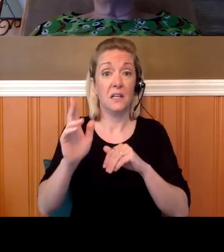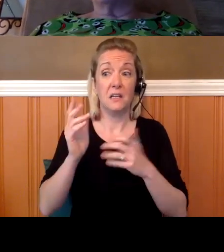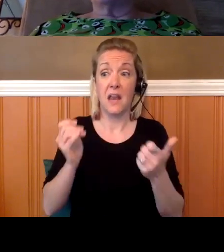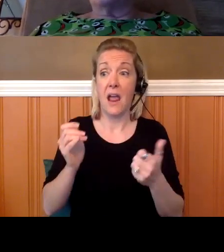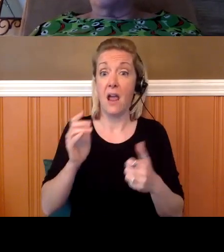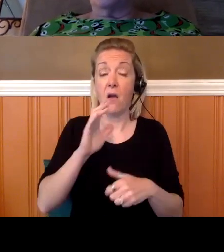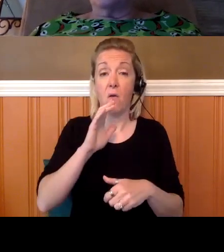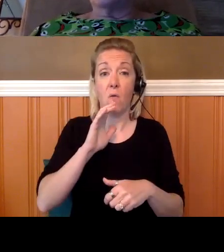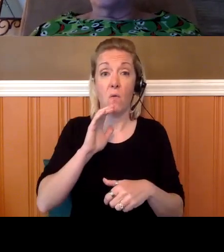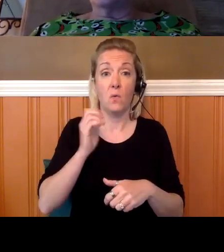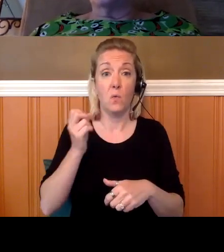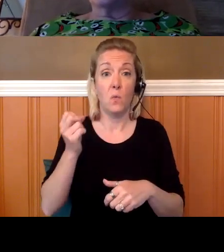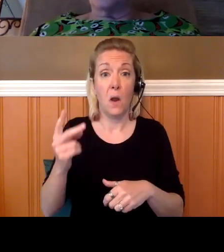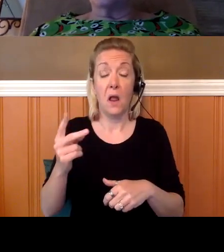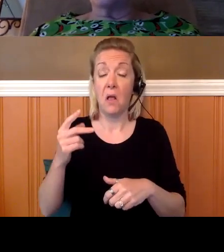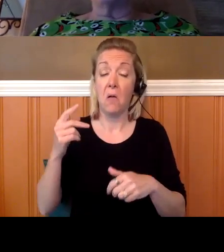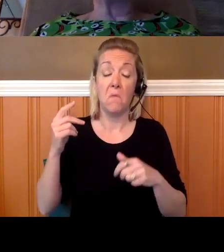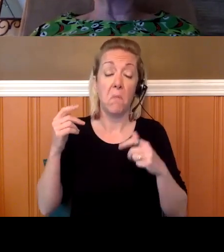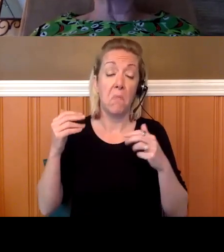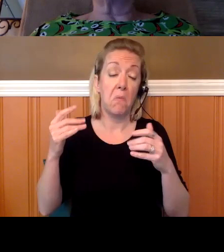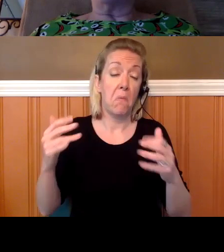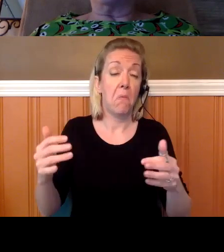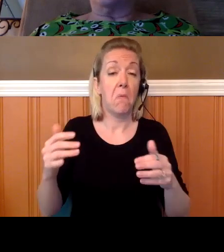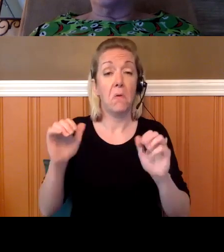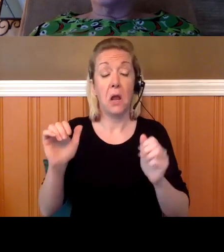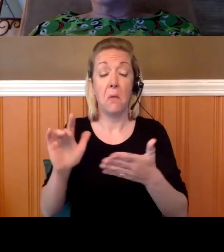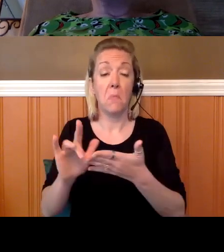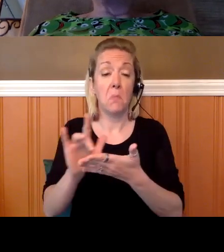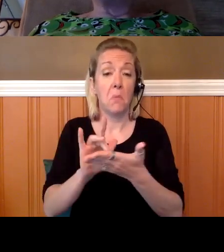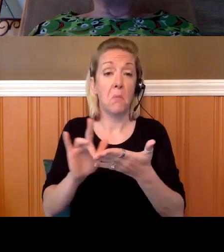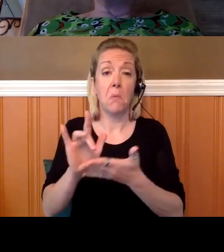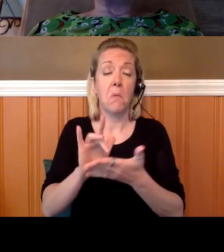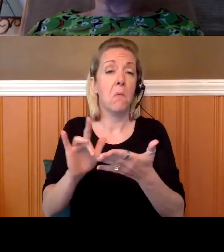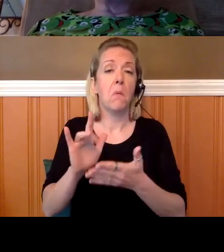later, I'd have been shocked. So I think we can't